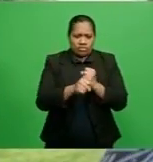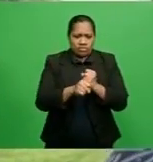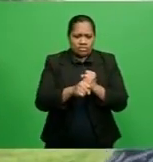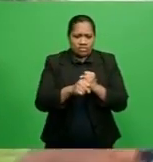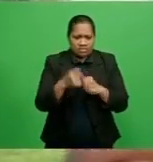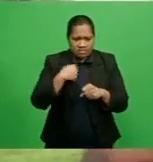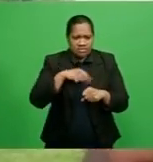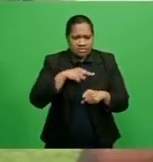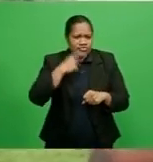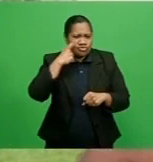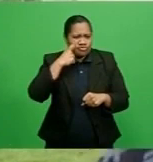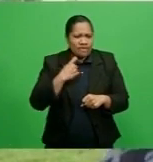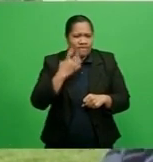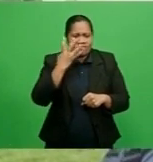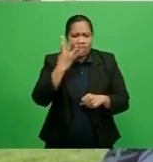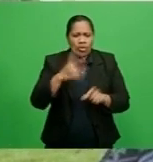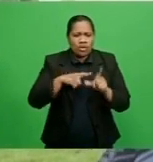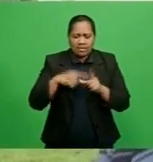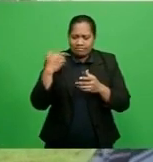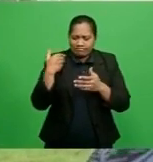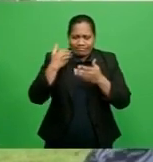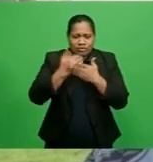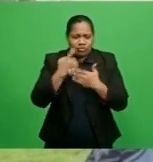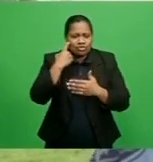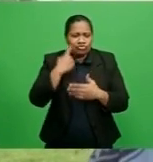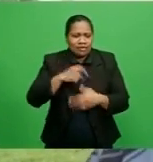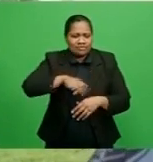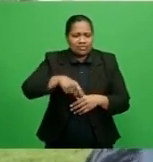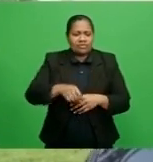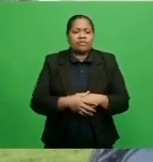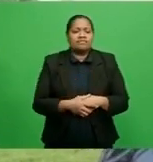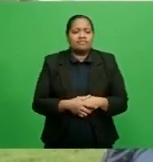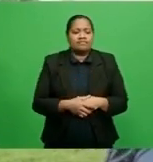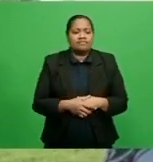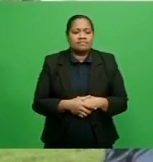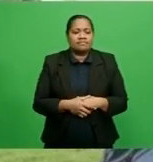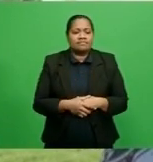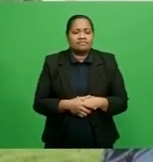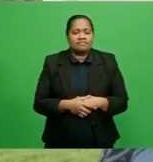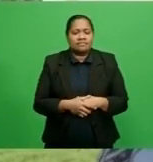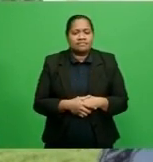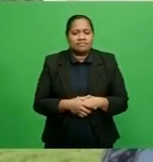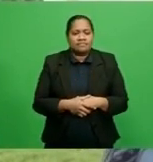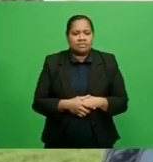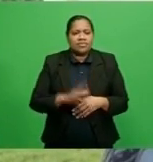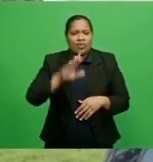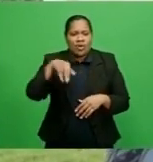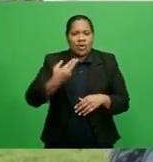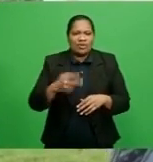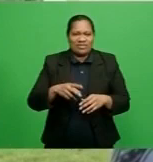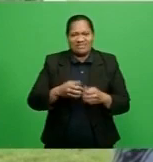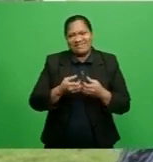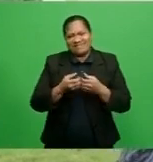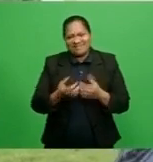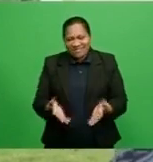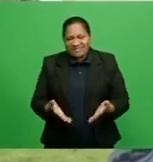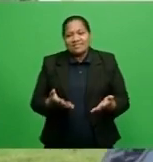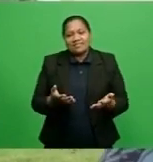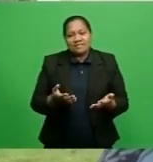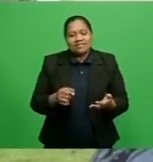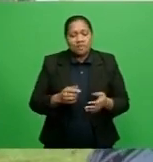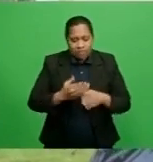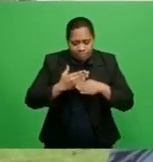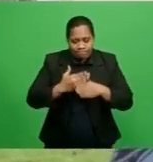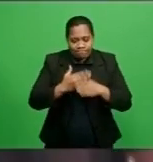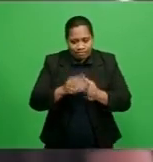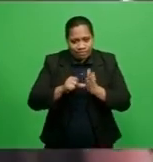for the last 4 years. We've been knocking on the finals, and we always get knocked out. We are working very hard to